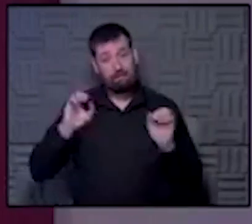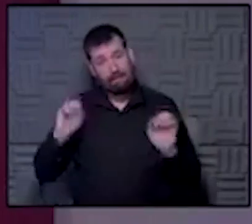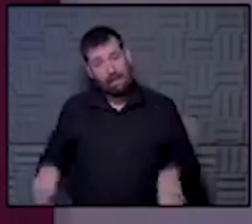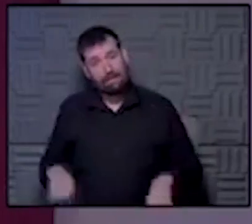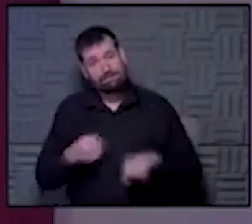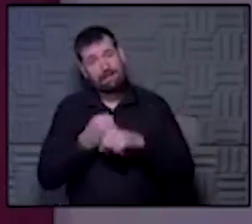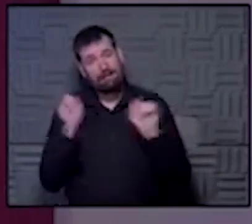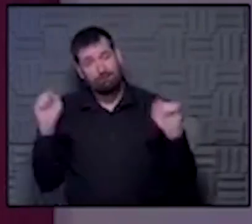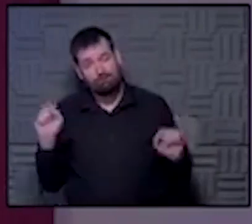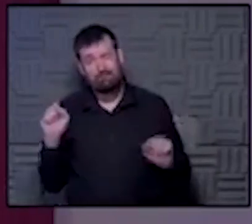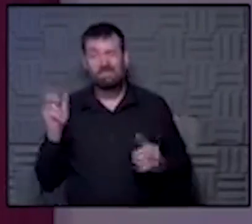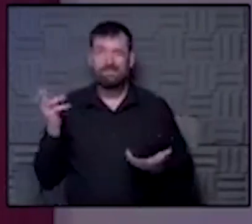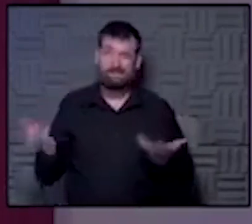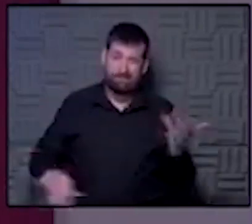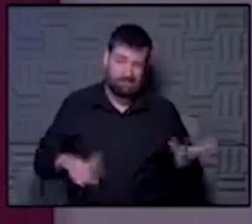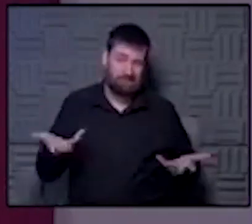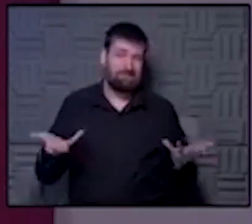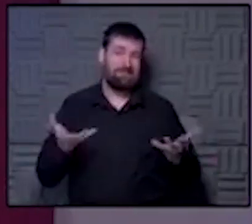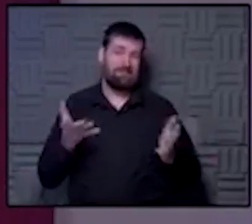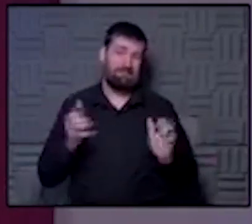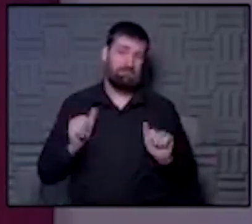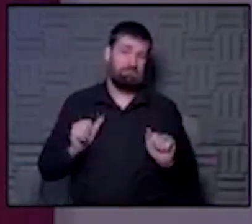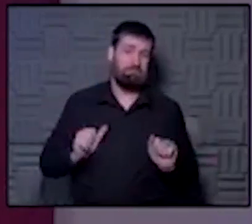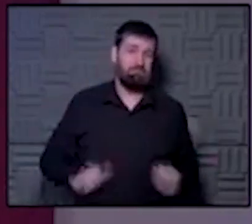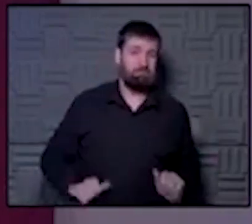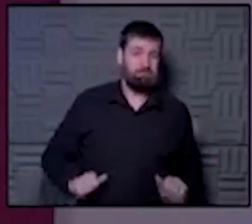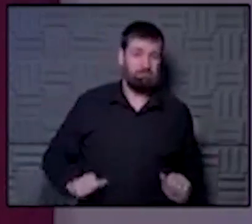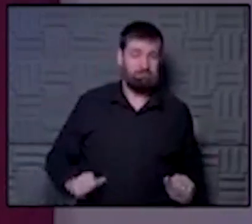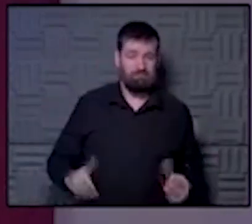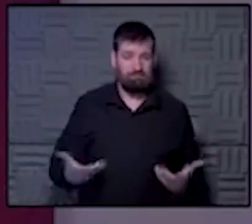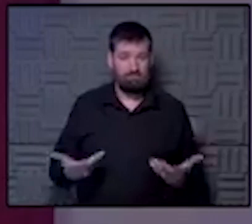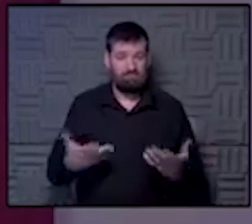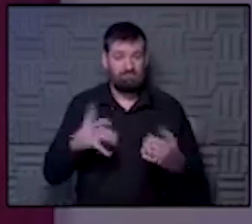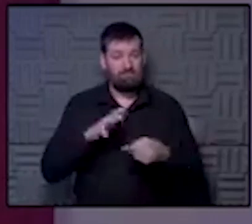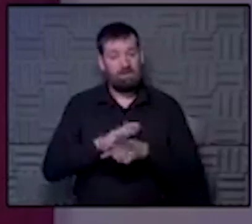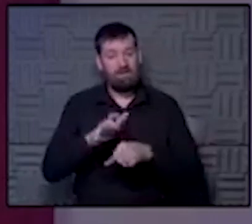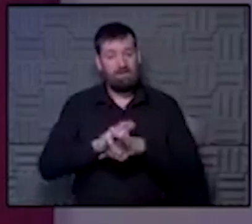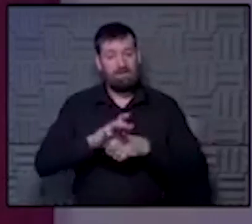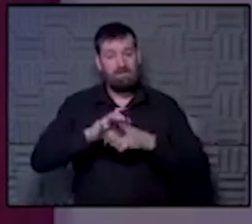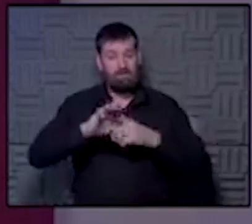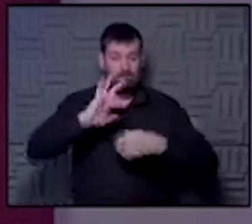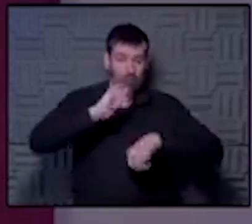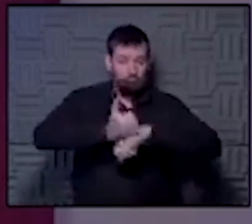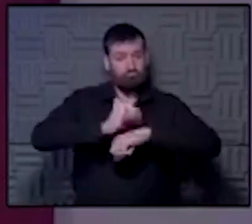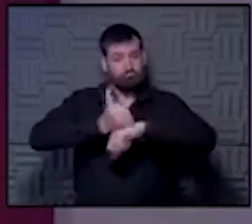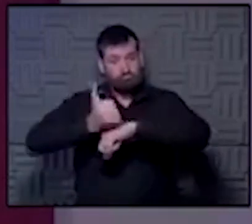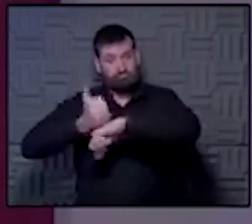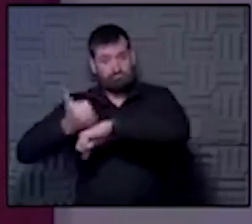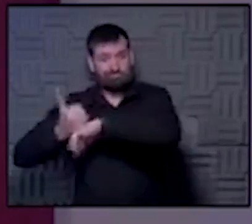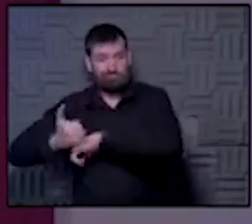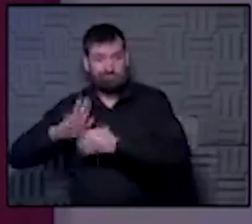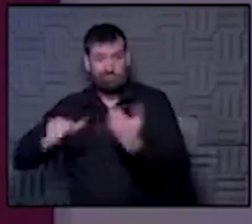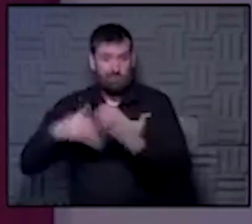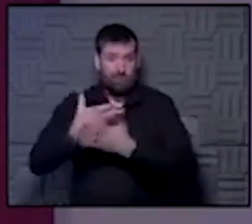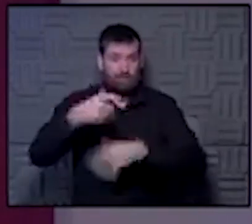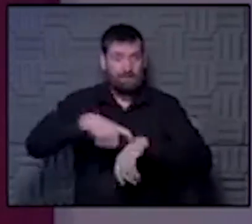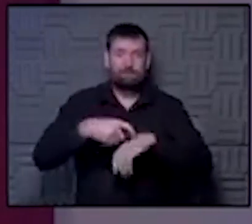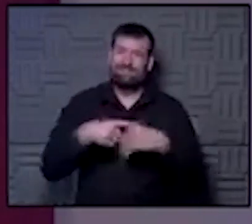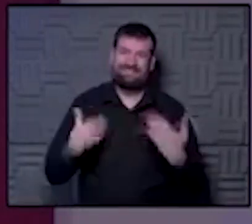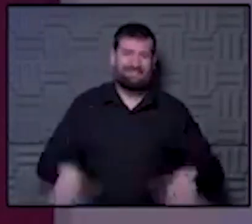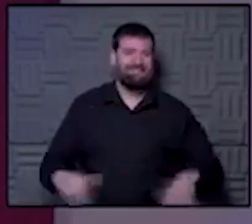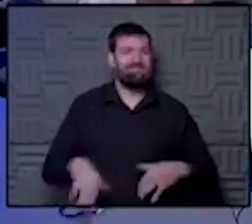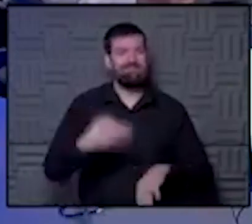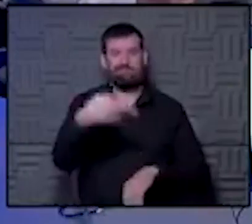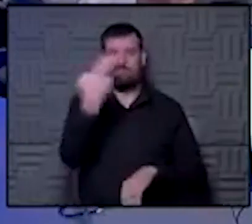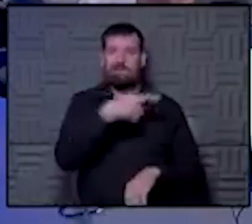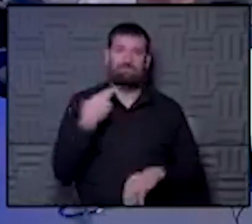safely? Probably, but do we have enough control measures in place all of the time? I think it's just a very high-risk